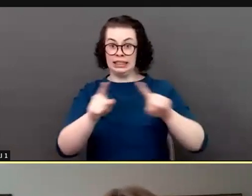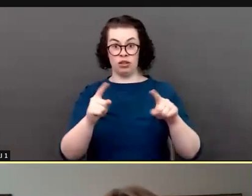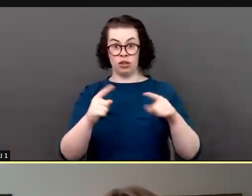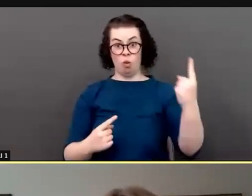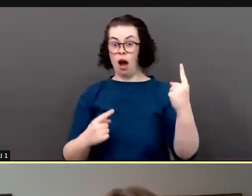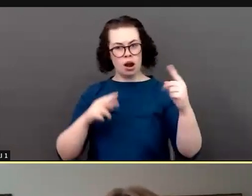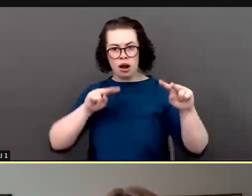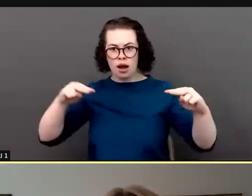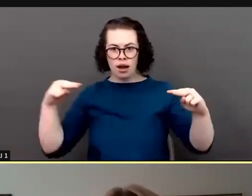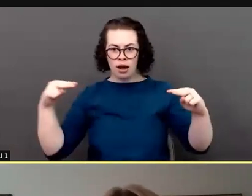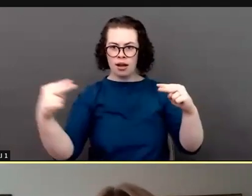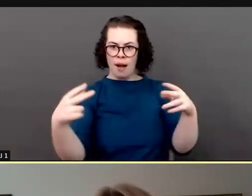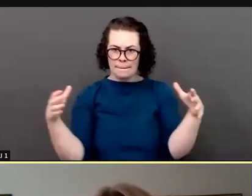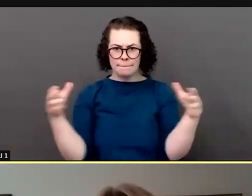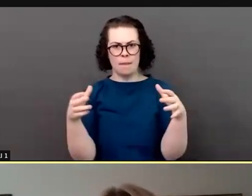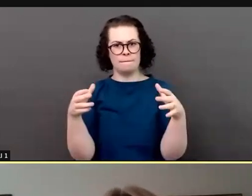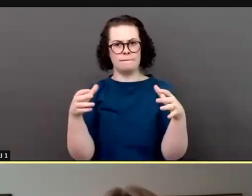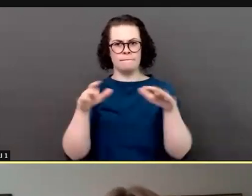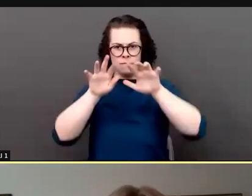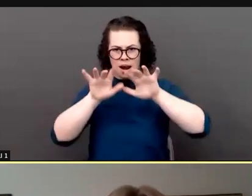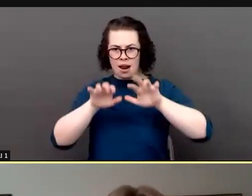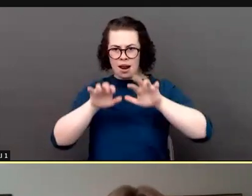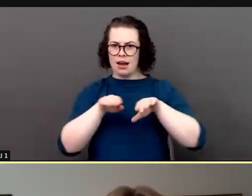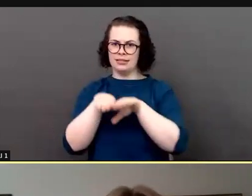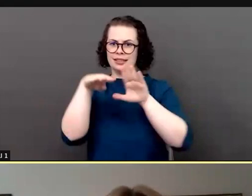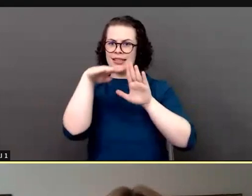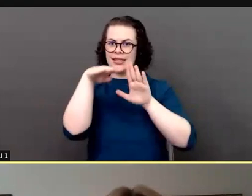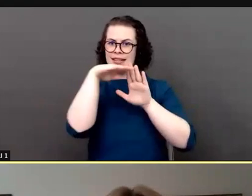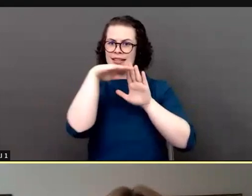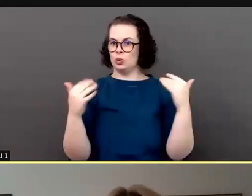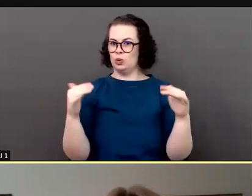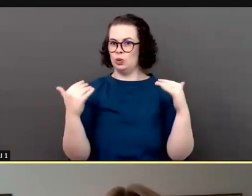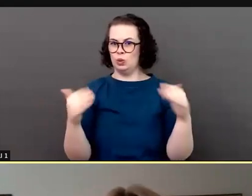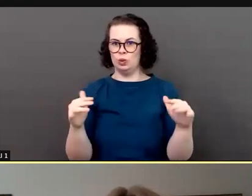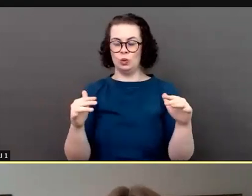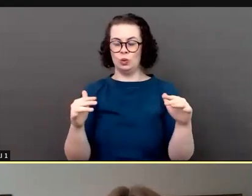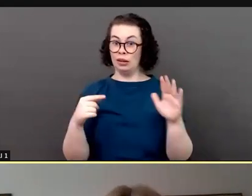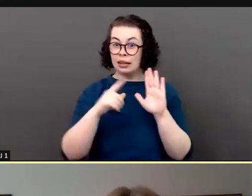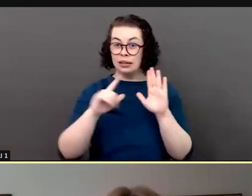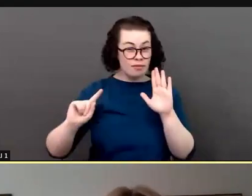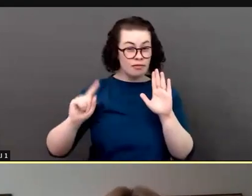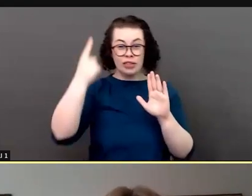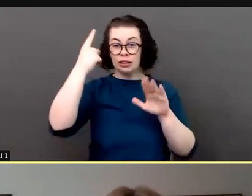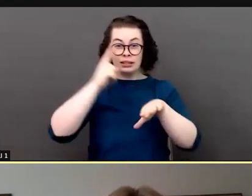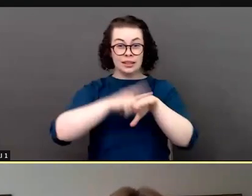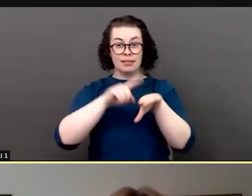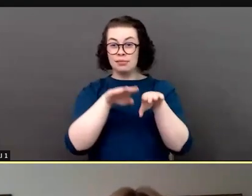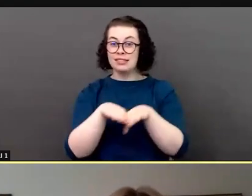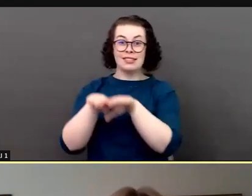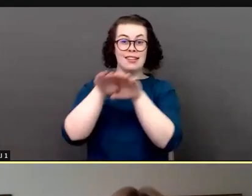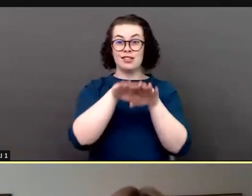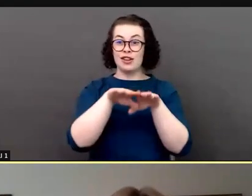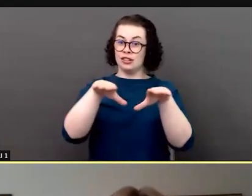those who contributed that we have today the first standard adopted.